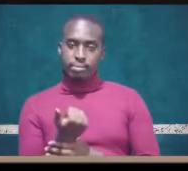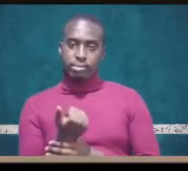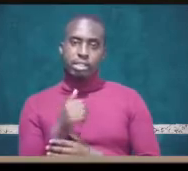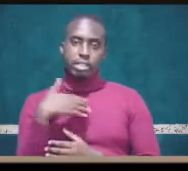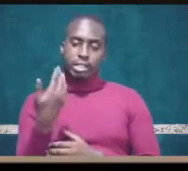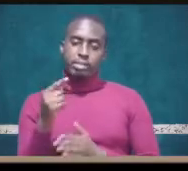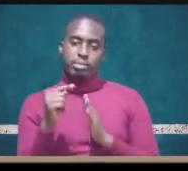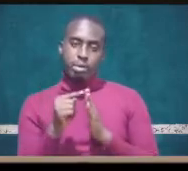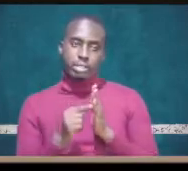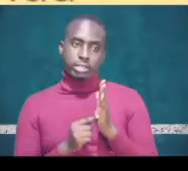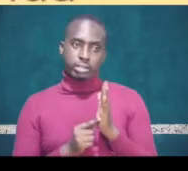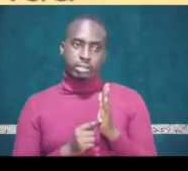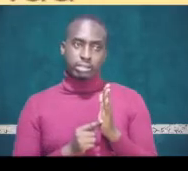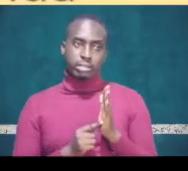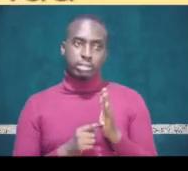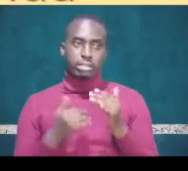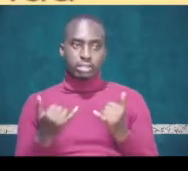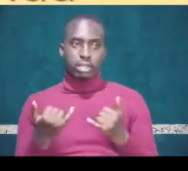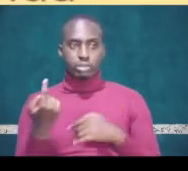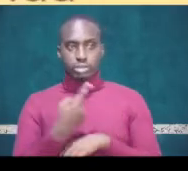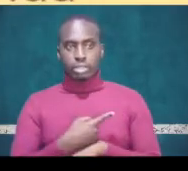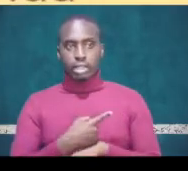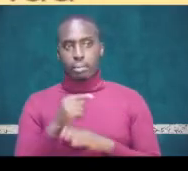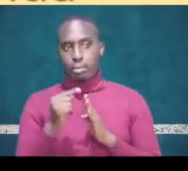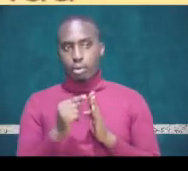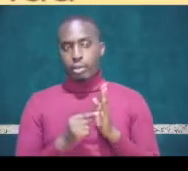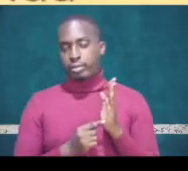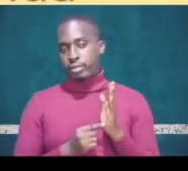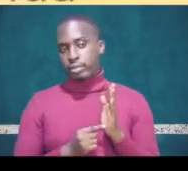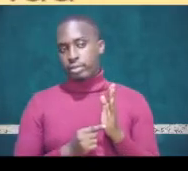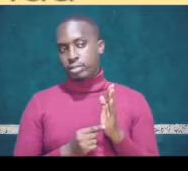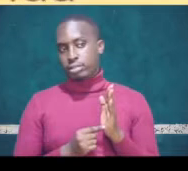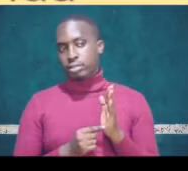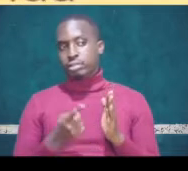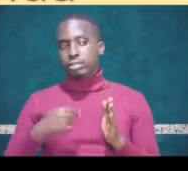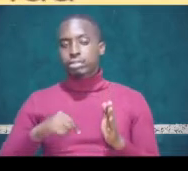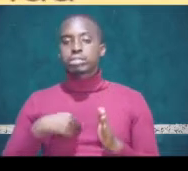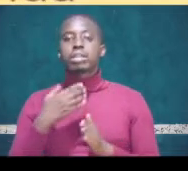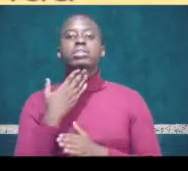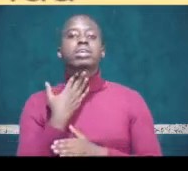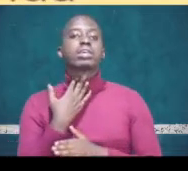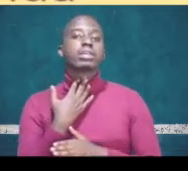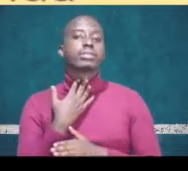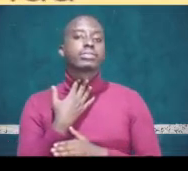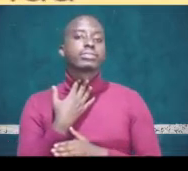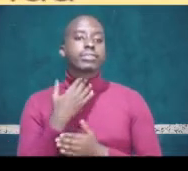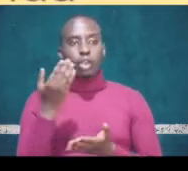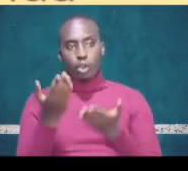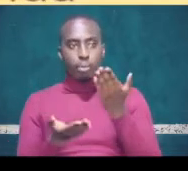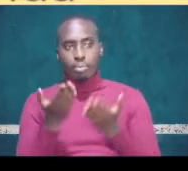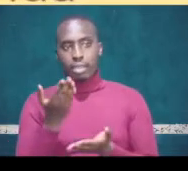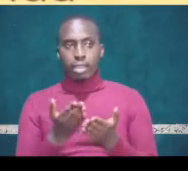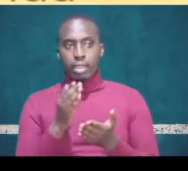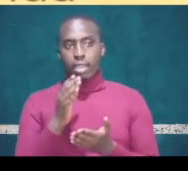next point. So now in today's point, I want you to be. It is to compare the